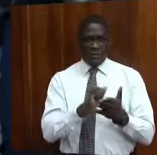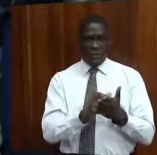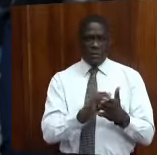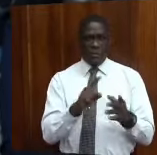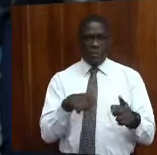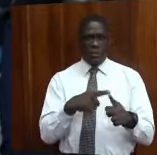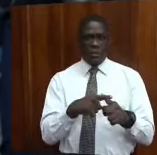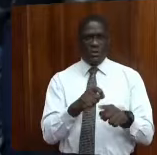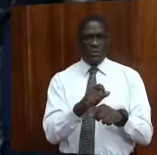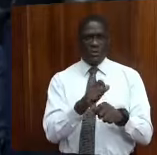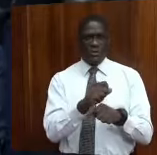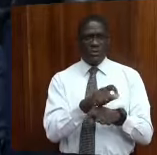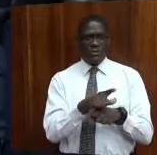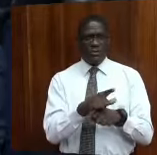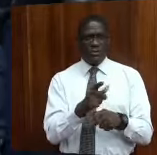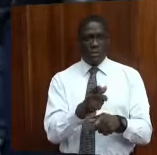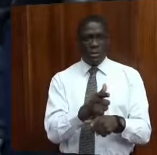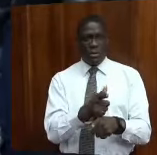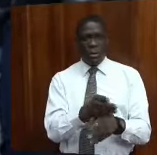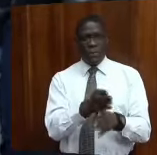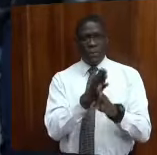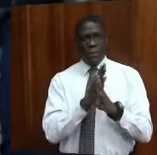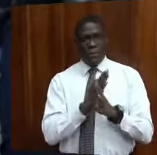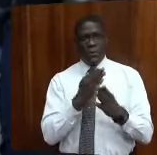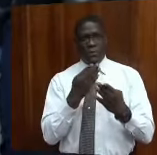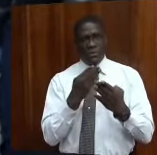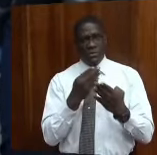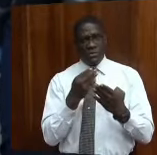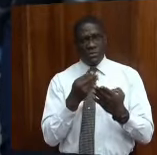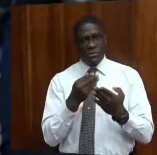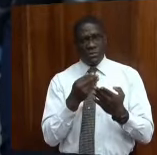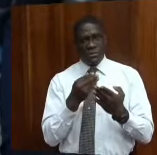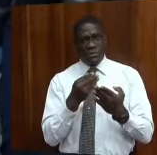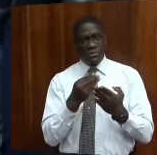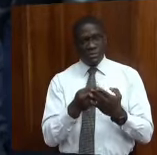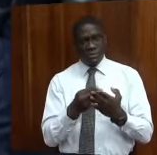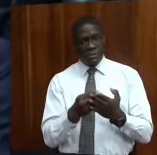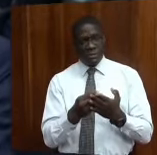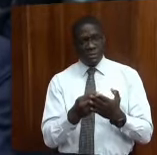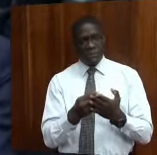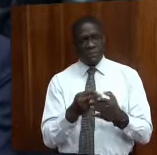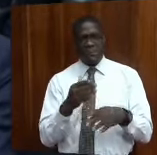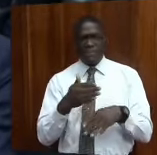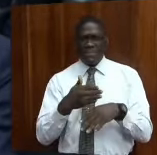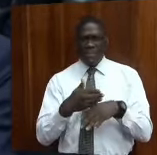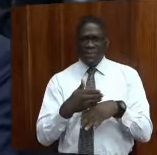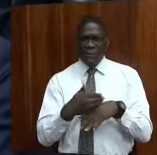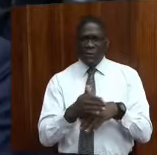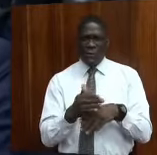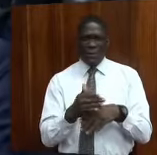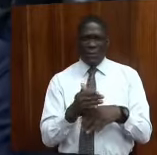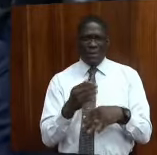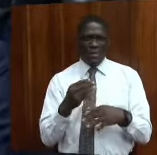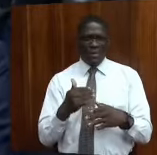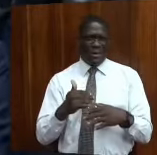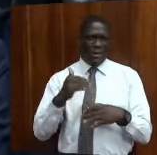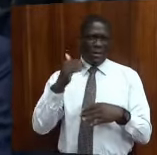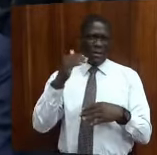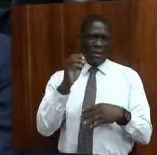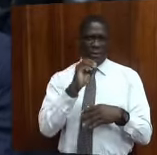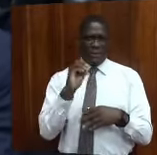position. Mr. Speaker, the current level of public debt now stands at 90.6% of